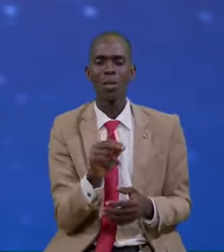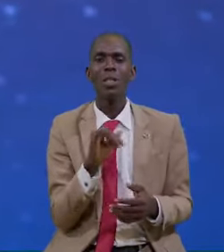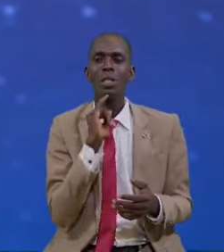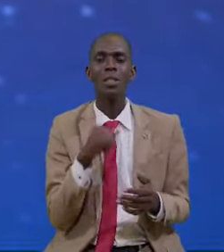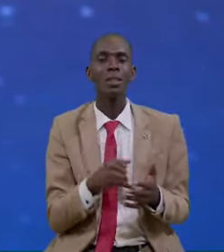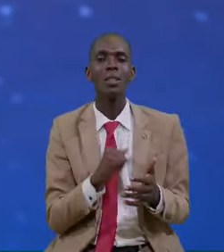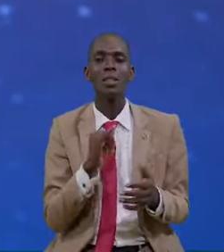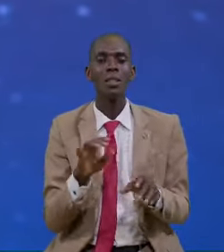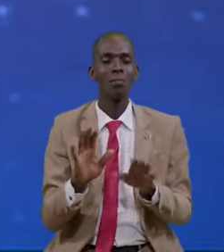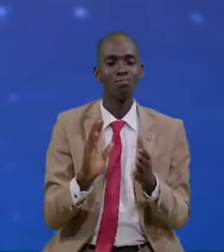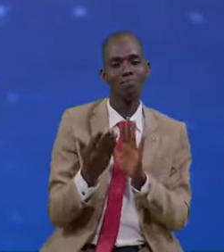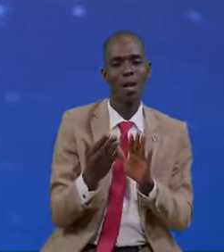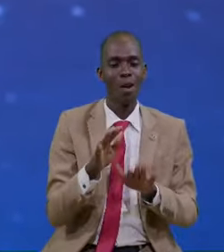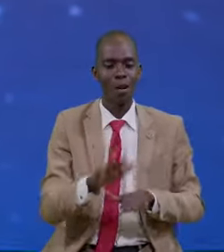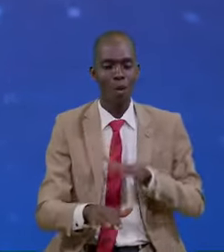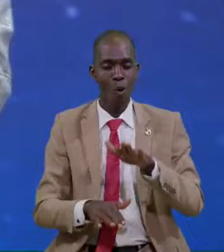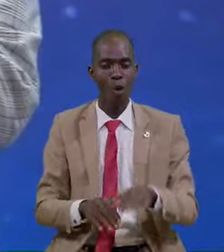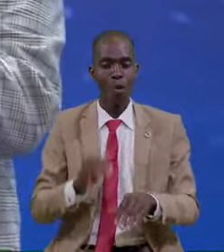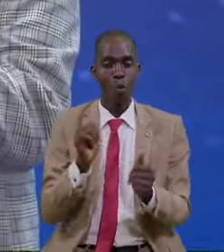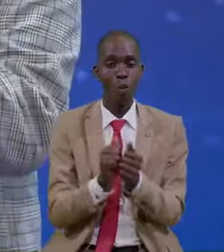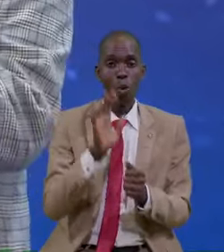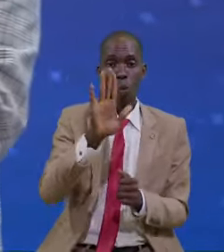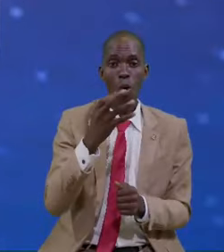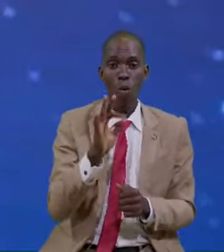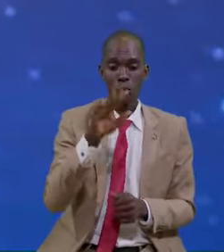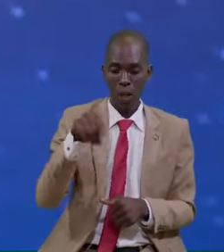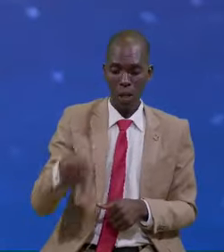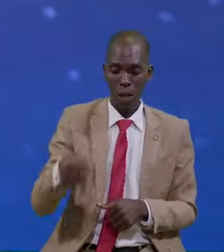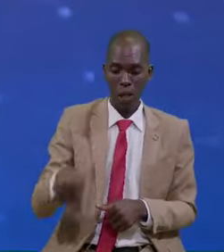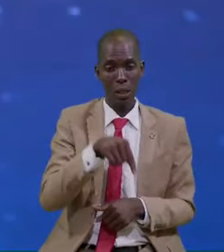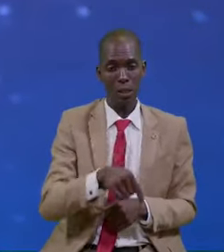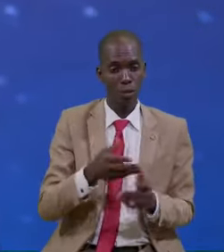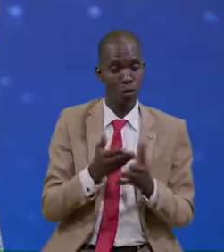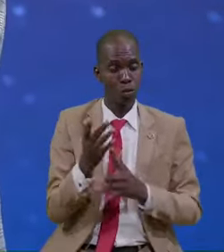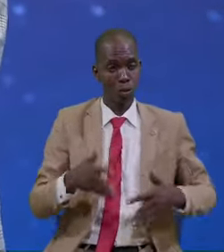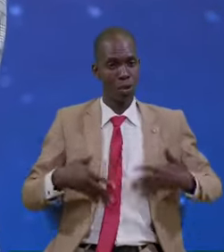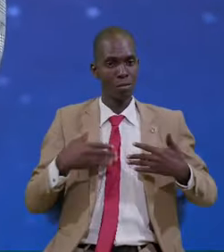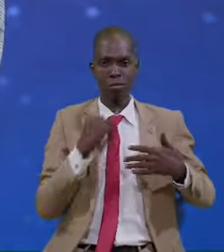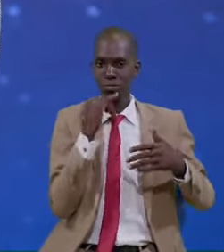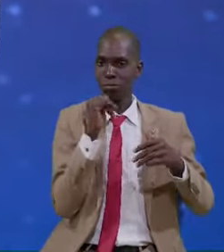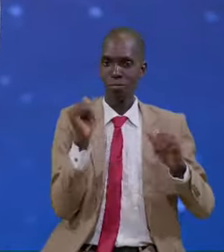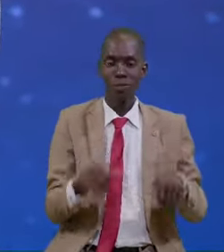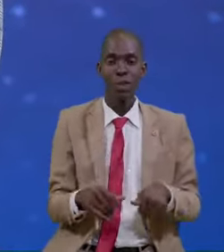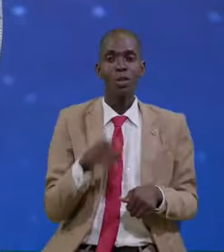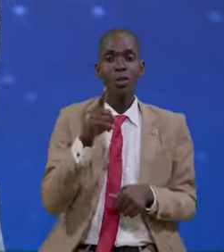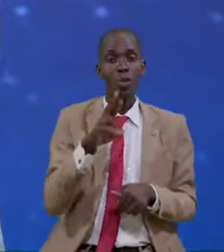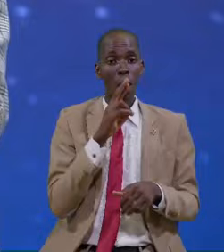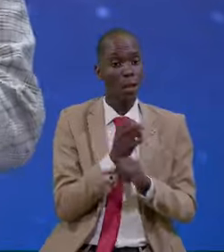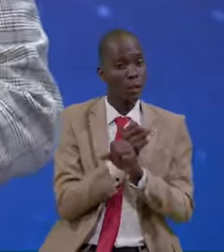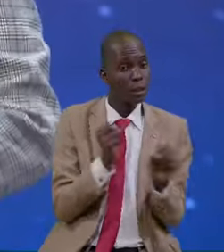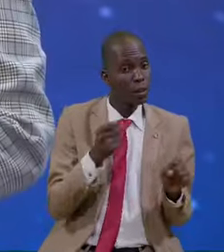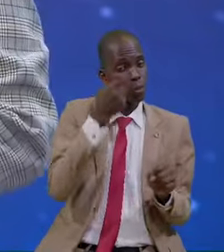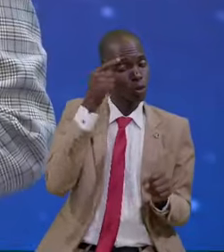on one leg through life. You are saved because you believe, number one,